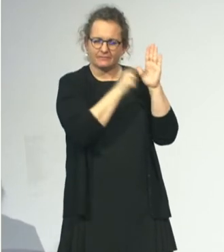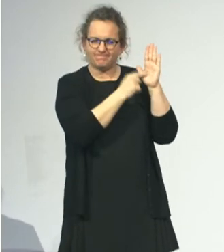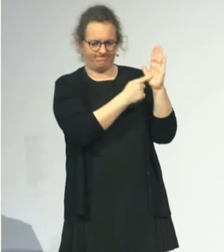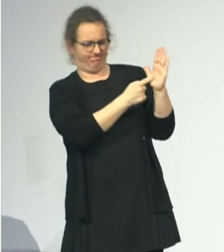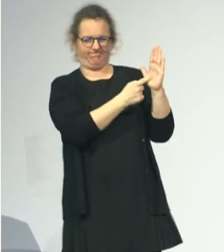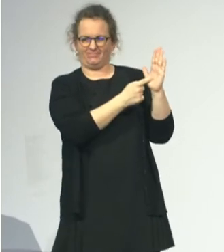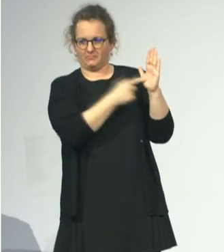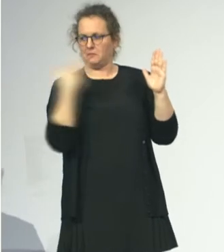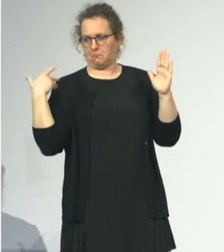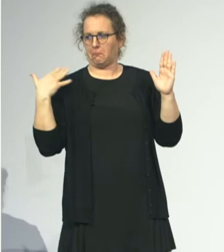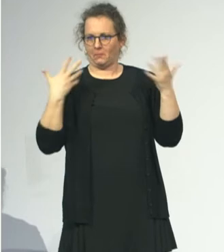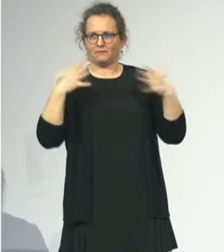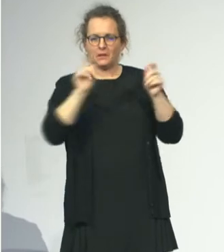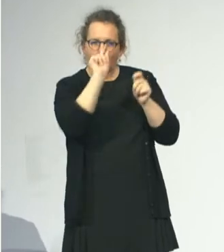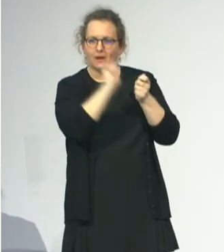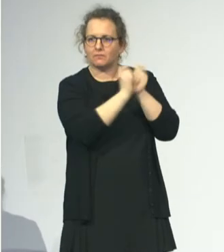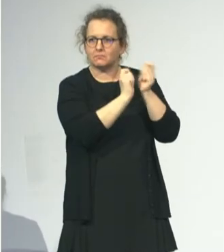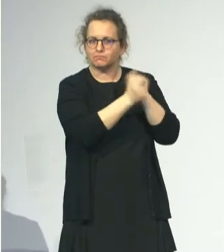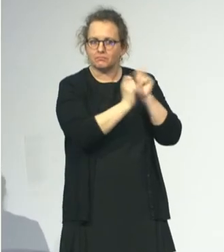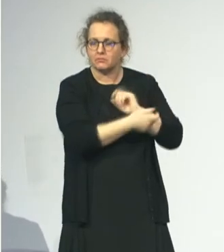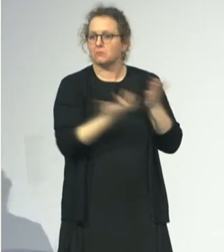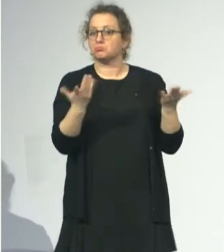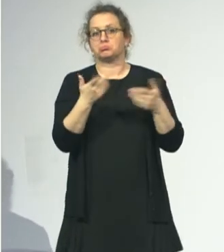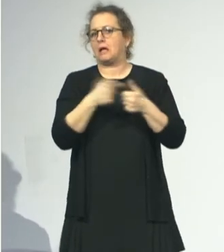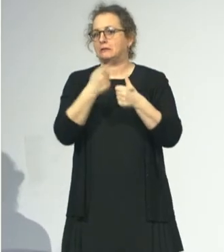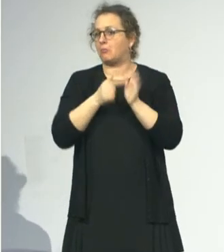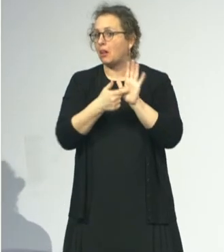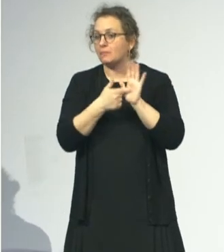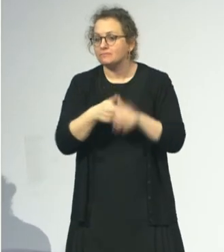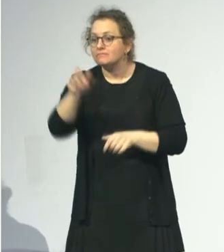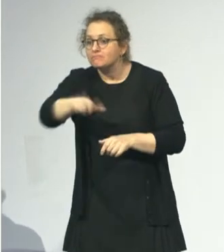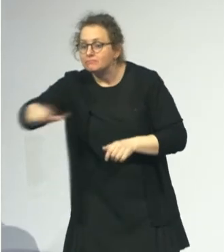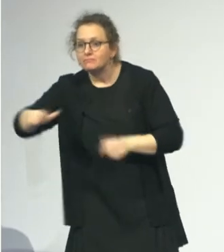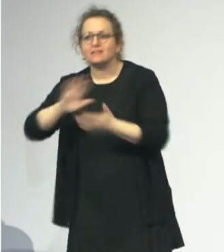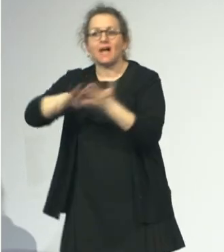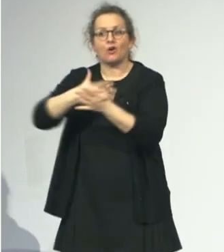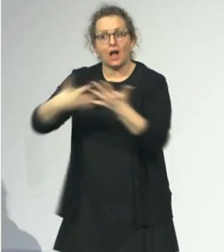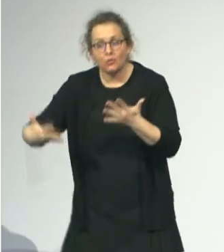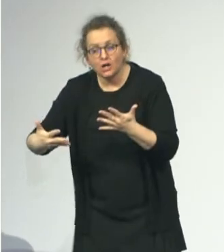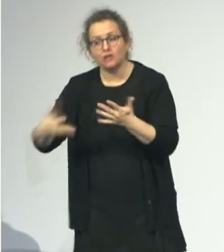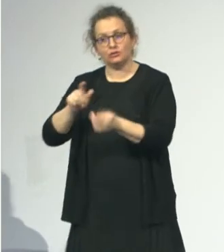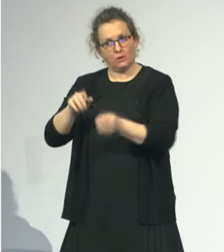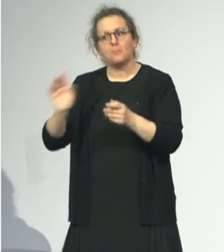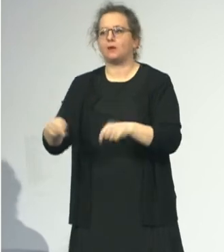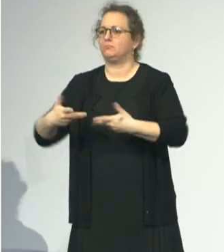cetera. And I think that the international angle has really helped us open doors. And I think